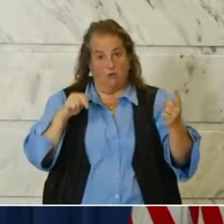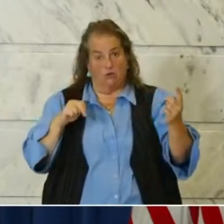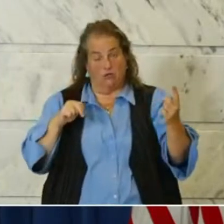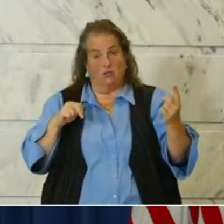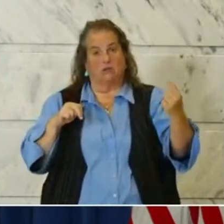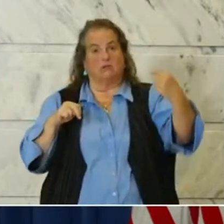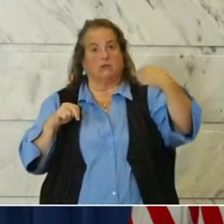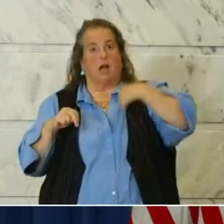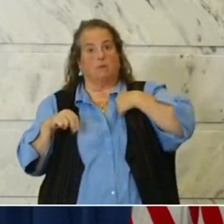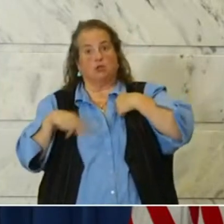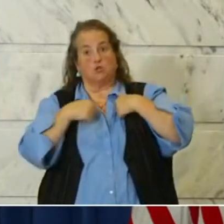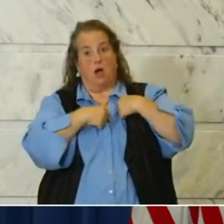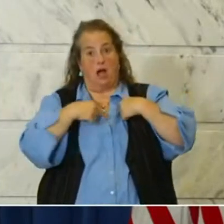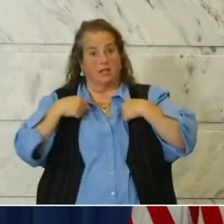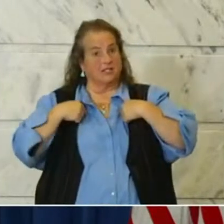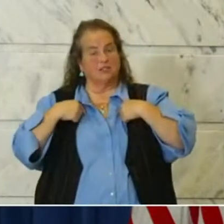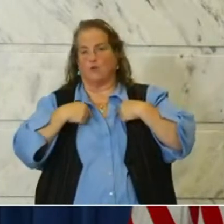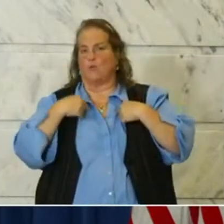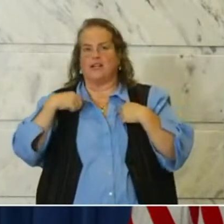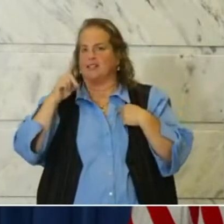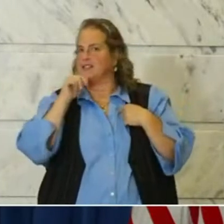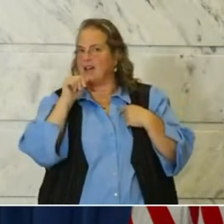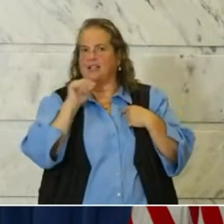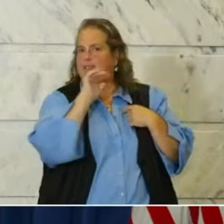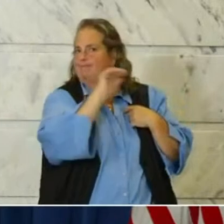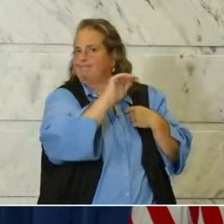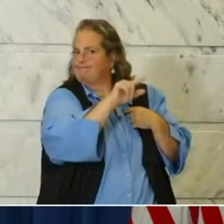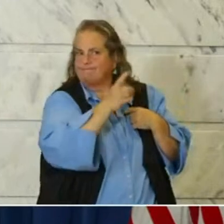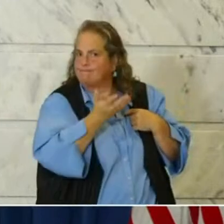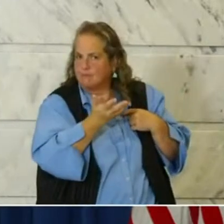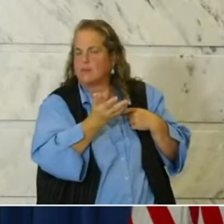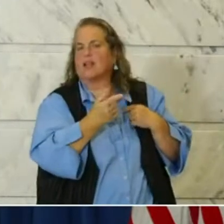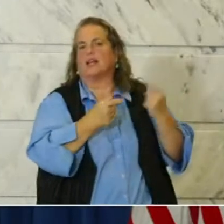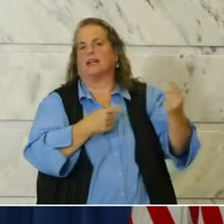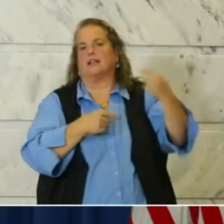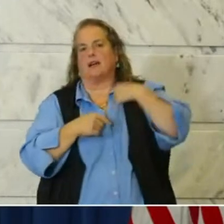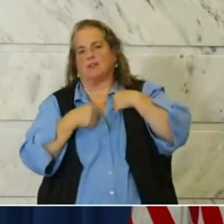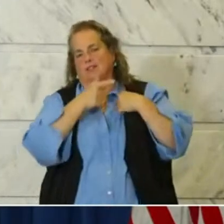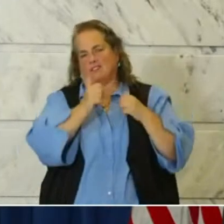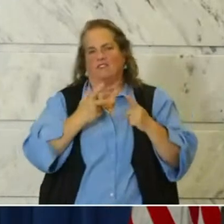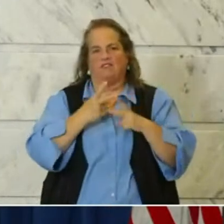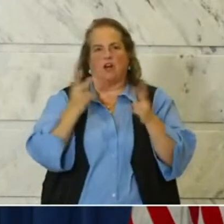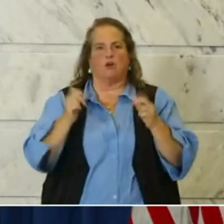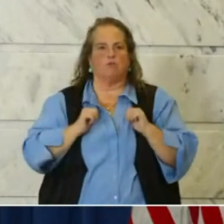would have reached out at the right time, but that was them being proactive. Chris?